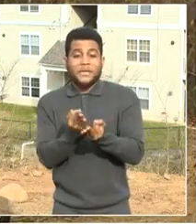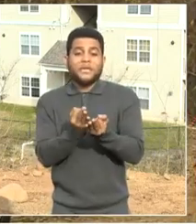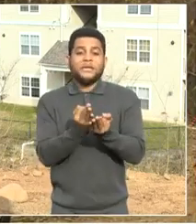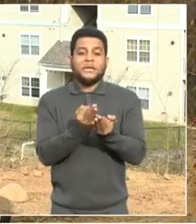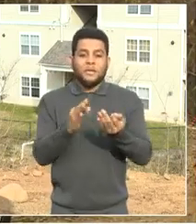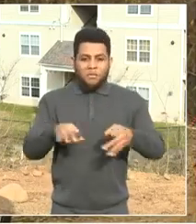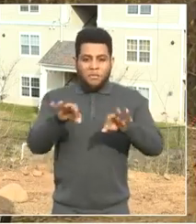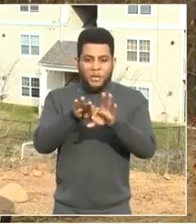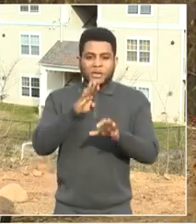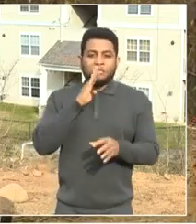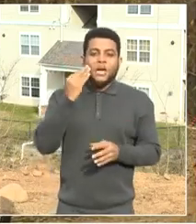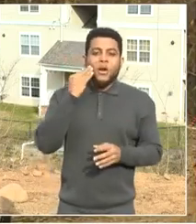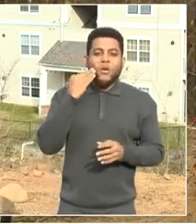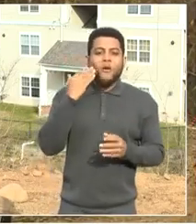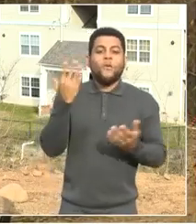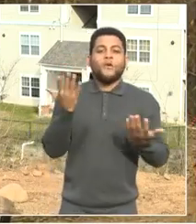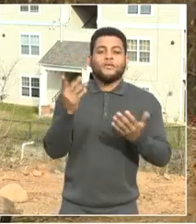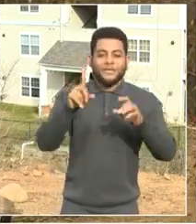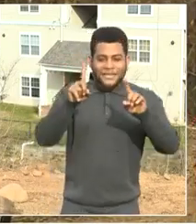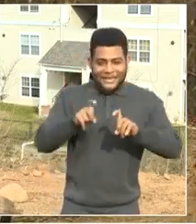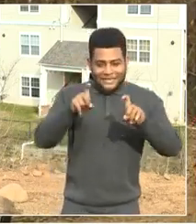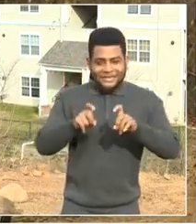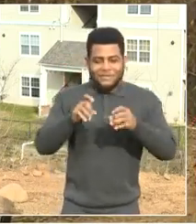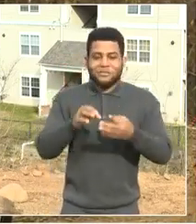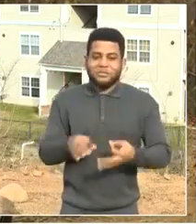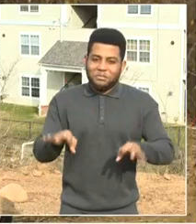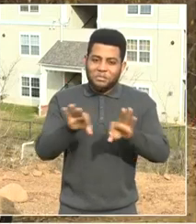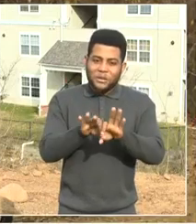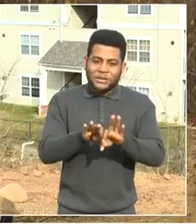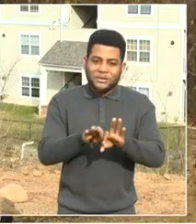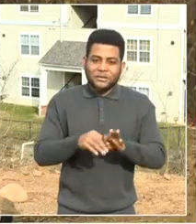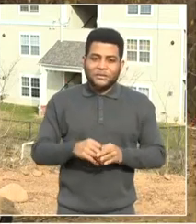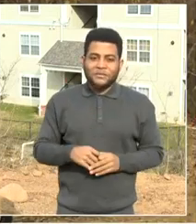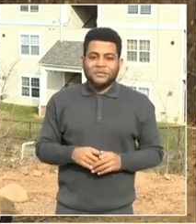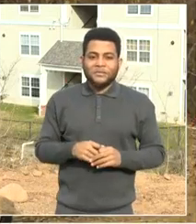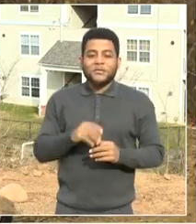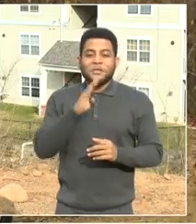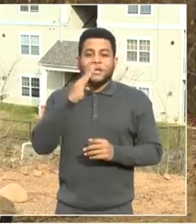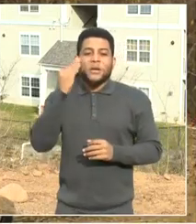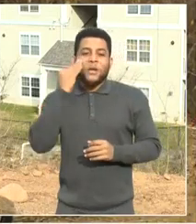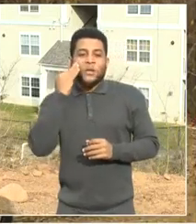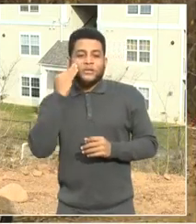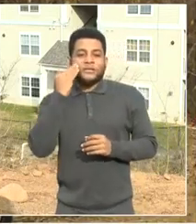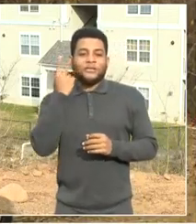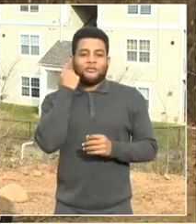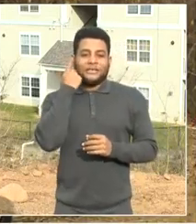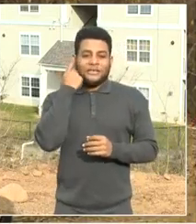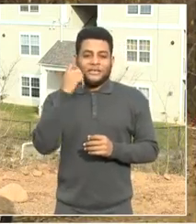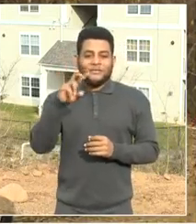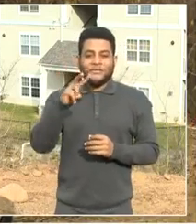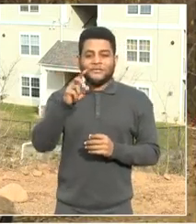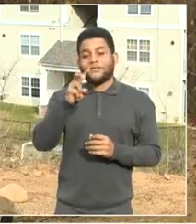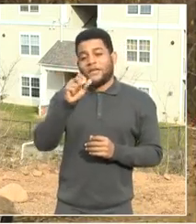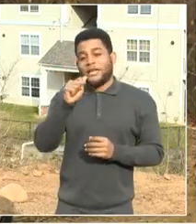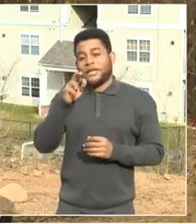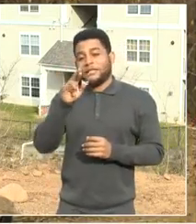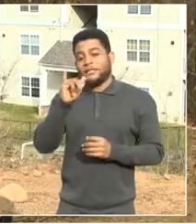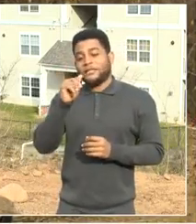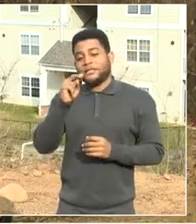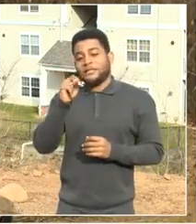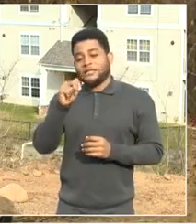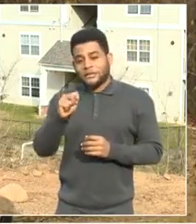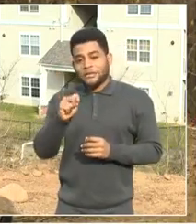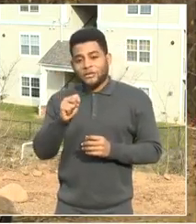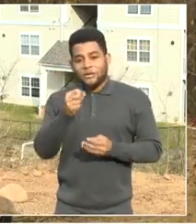this variant is that it's highly transmissible, and the symptoms are pretty mild. So even unlike Delta